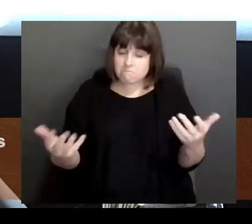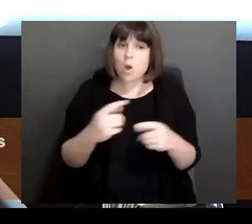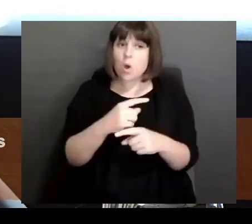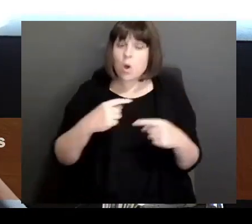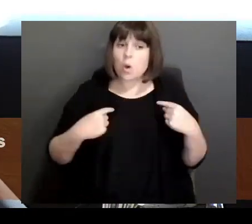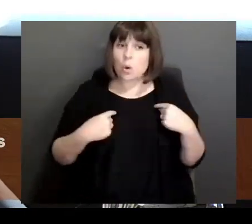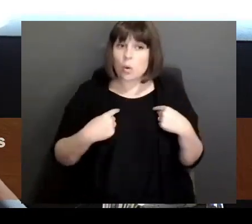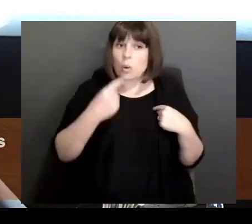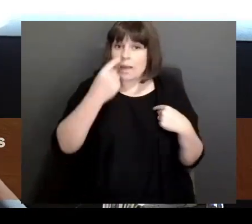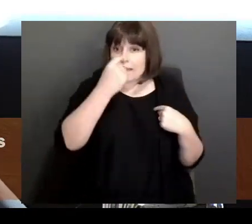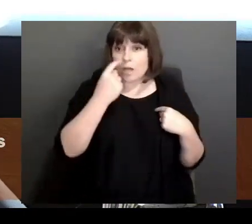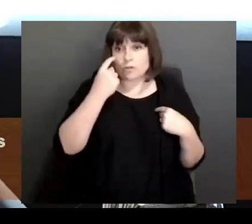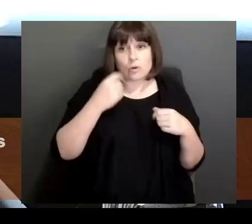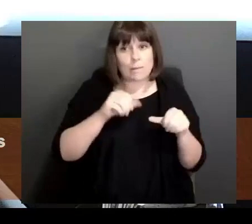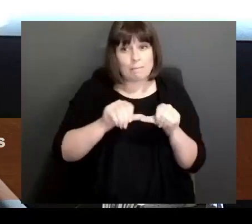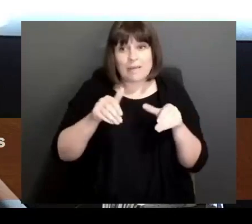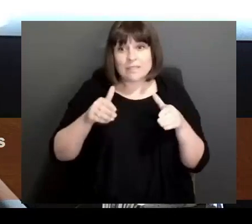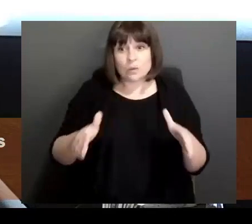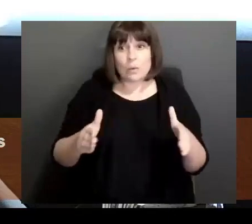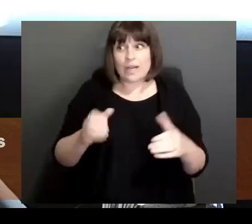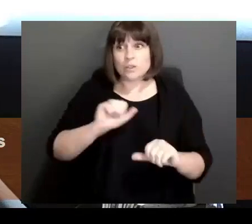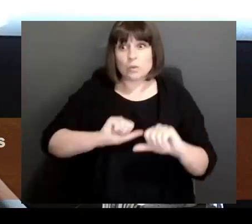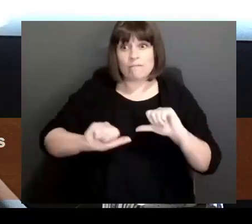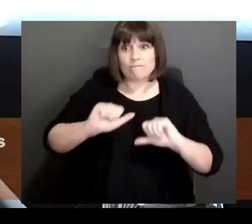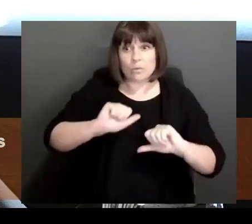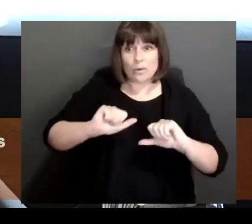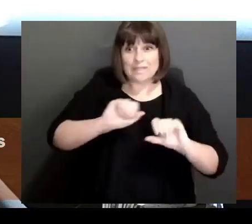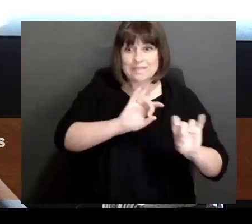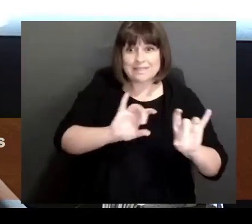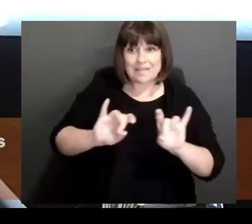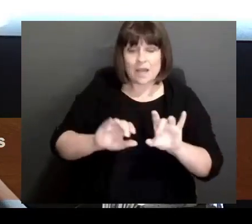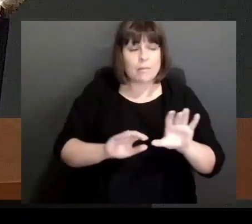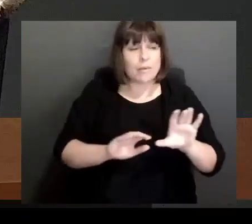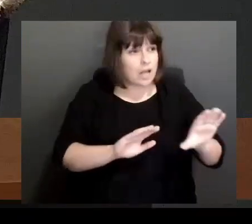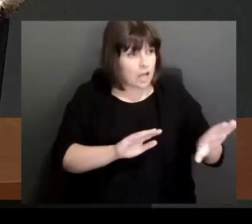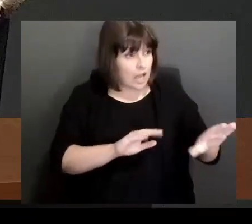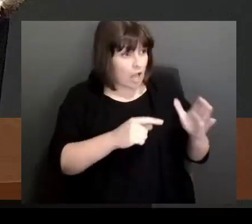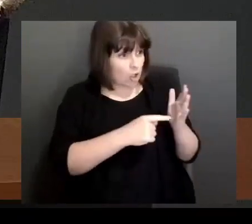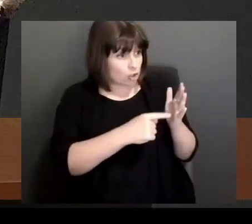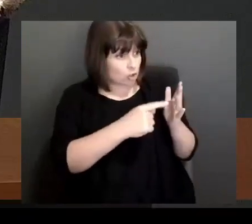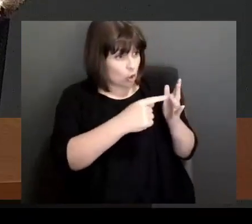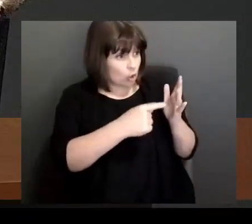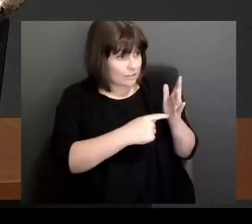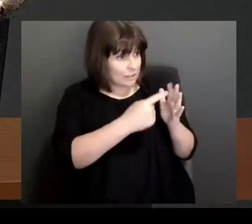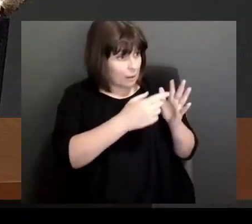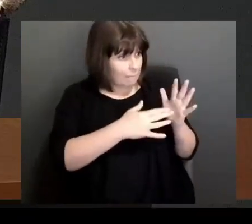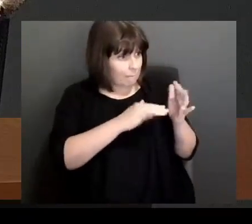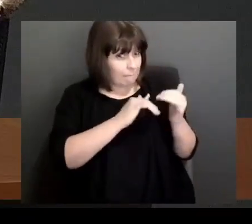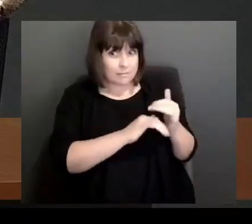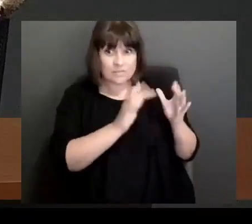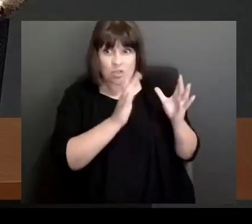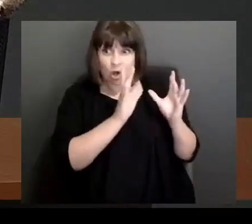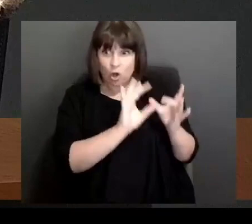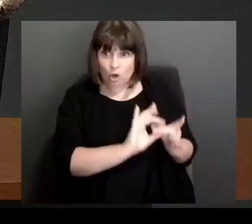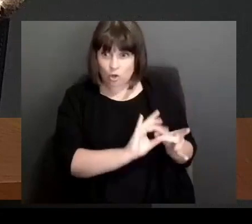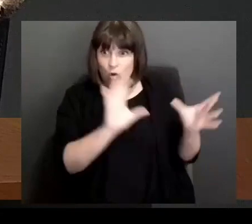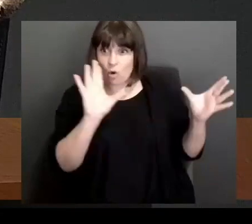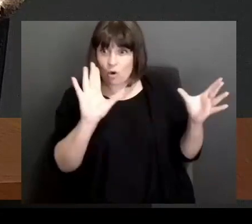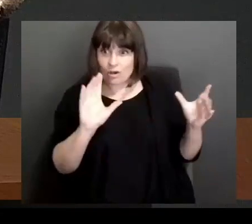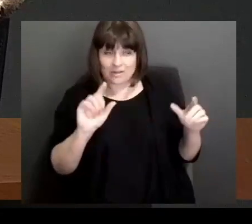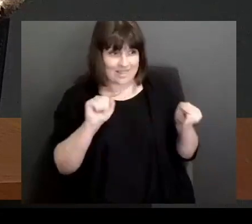avoid harm in the first place. We lose our totems within these processes at points, which is our